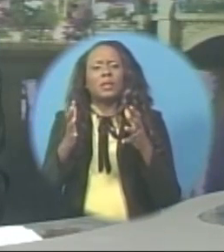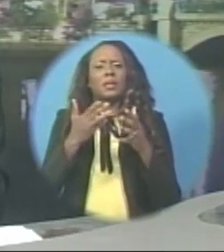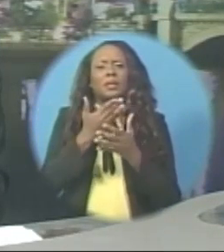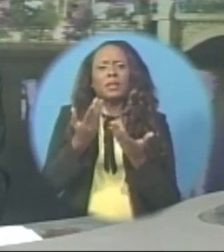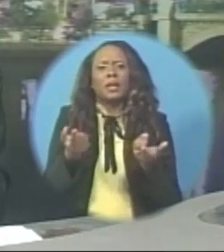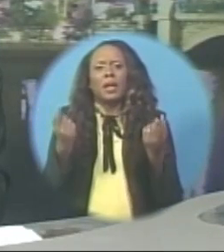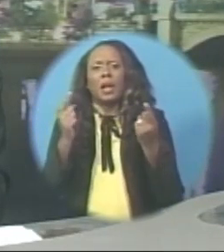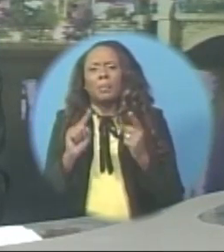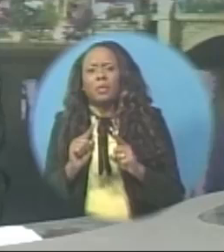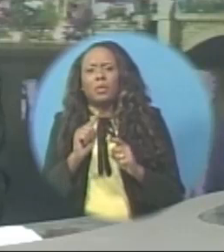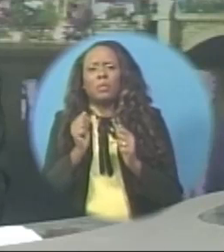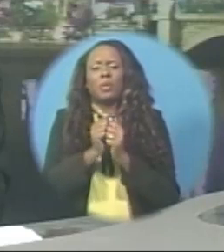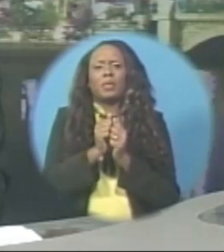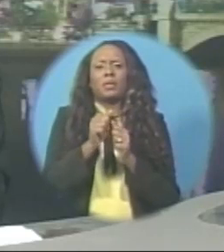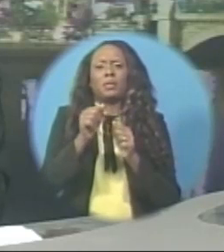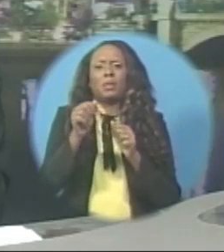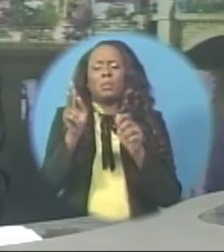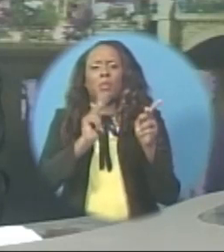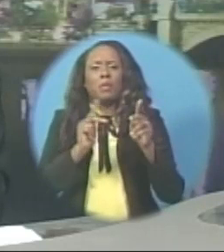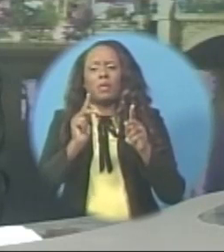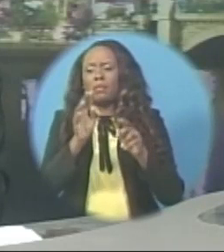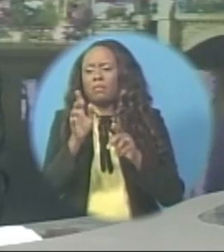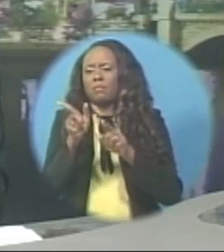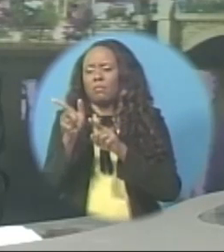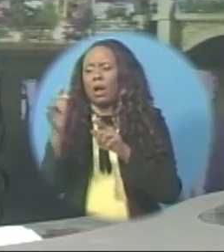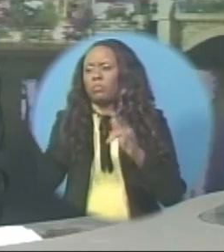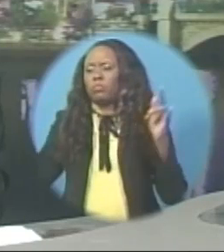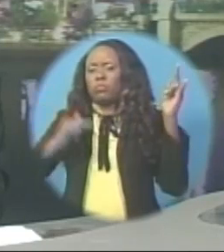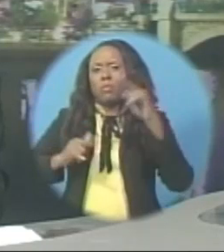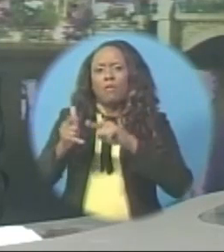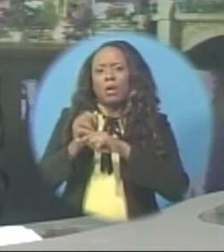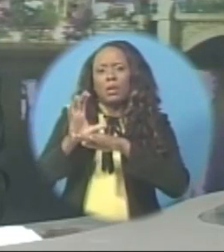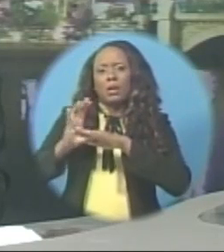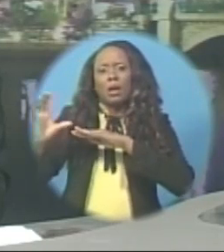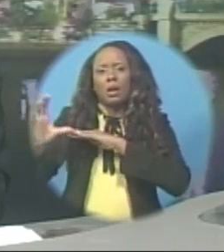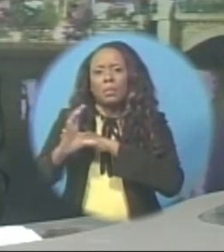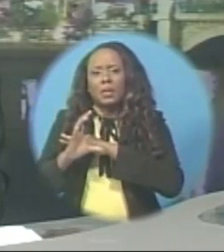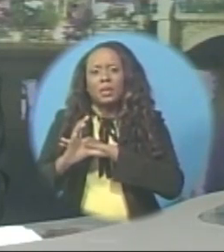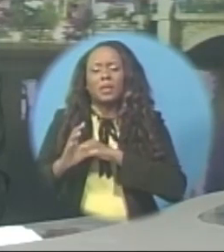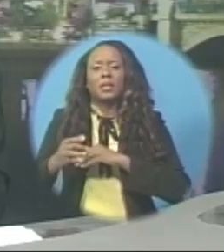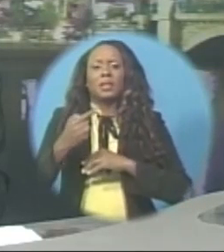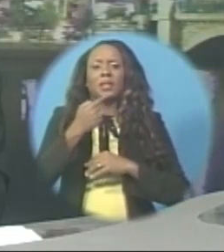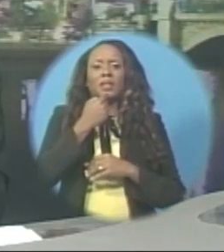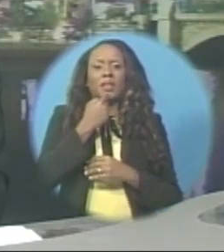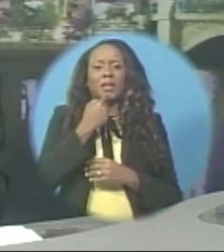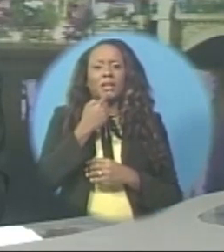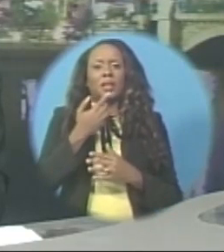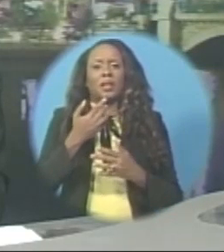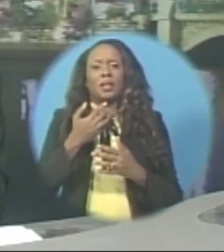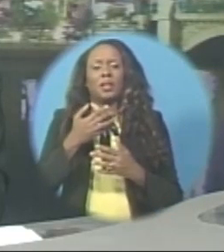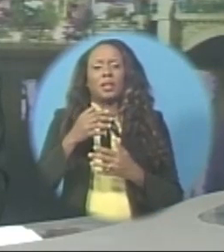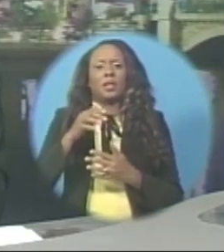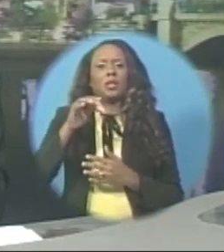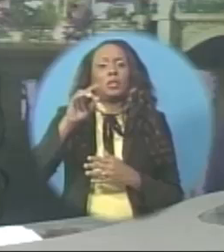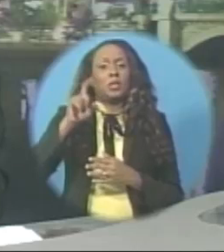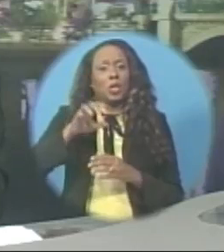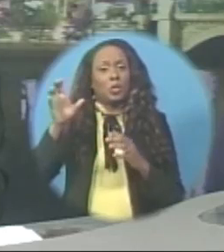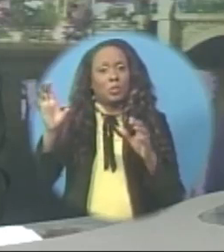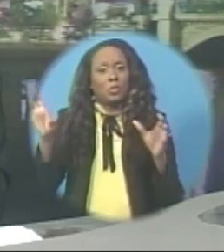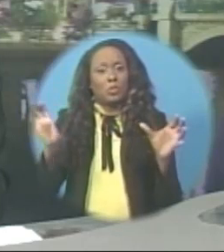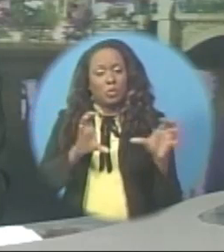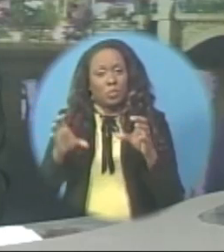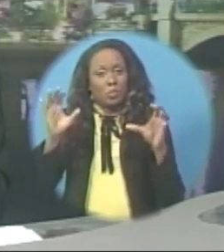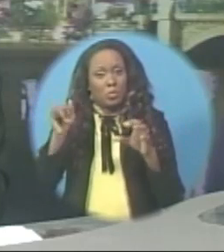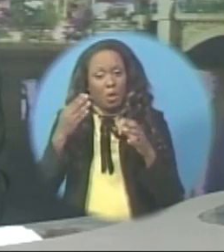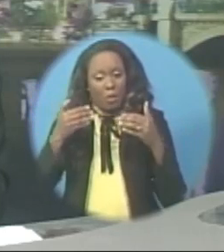interactions between CARICOM citizens and immigration officials across the region. Admitting that their jobs should not be done timidly,